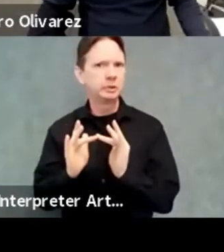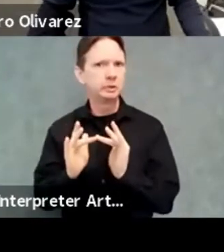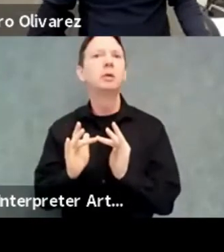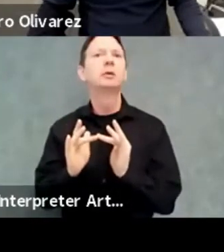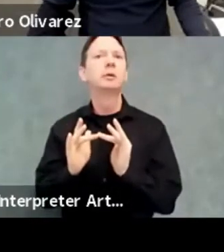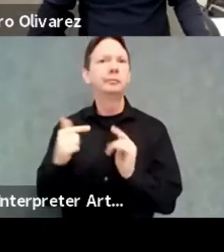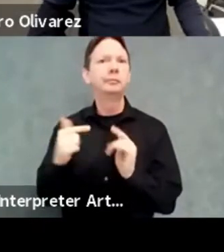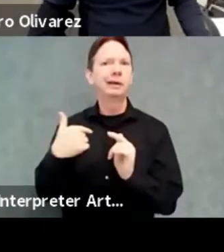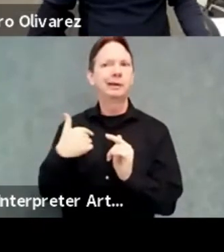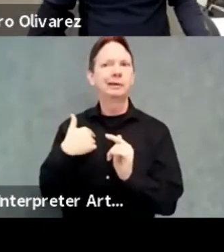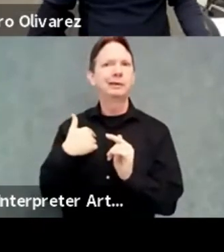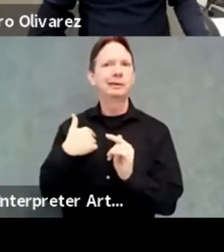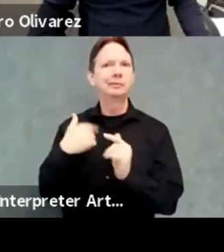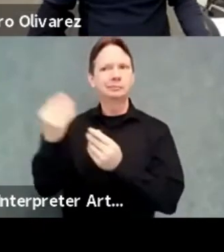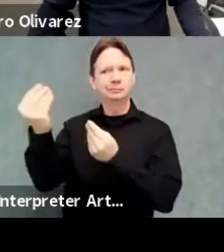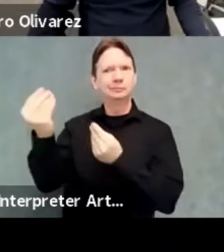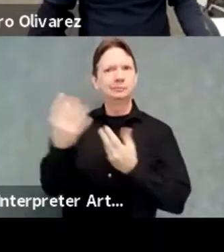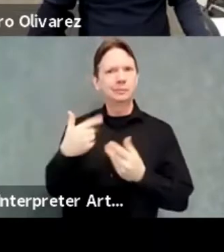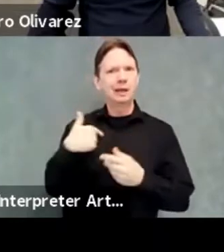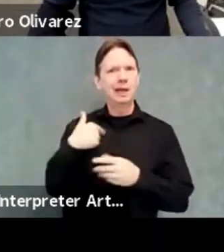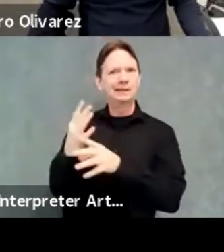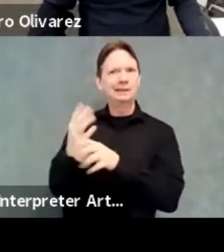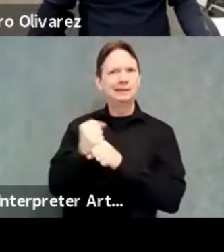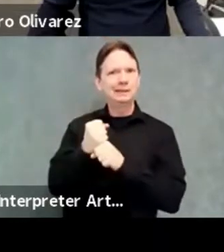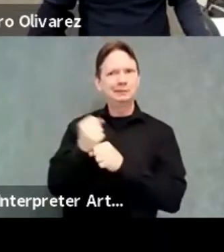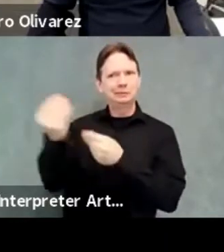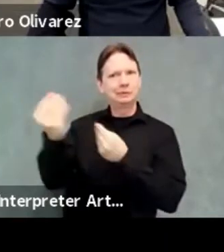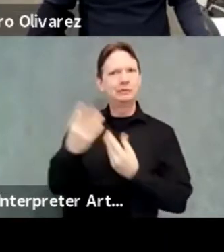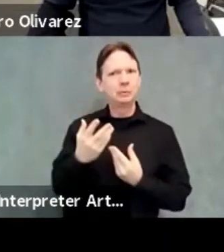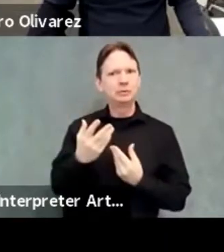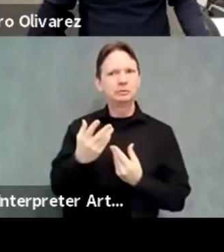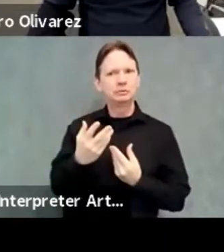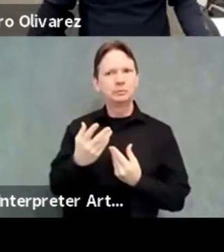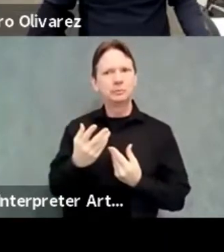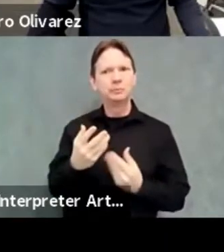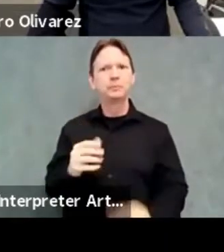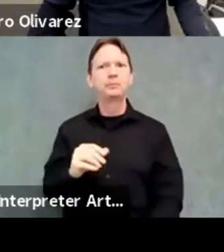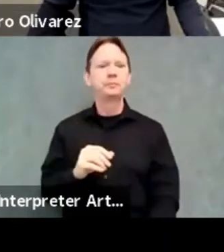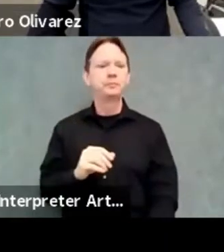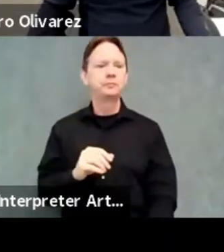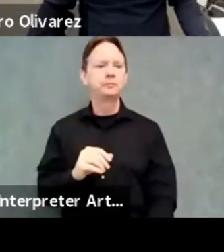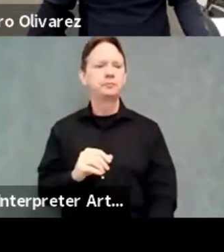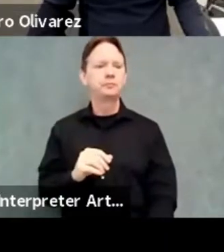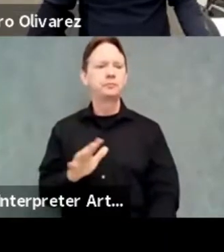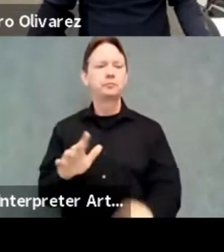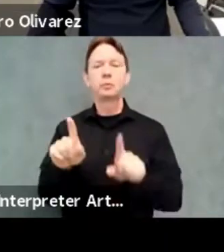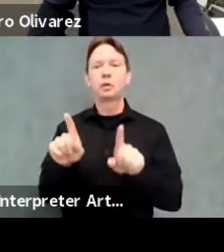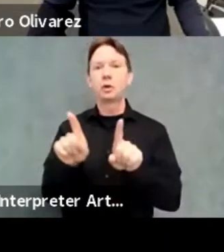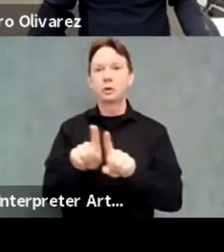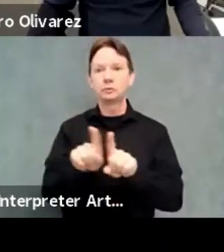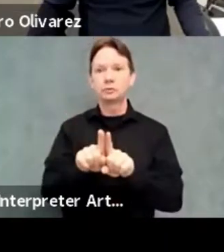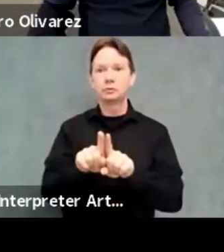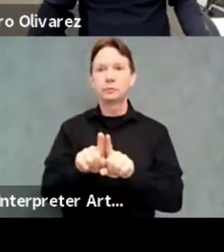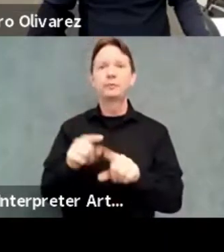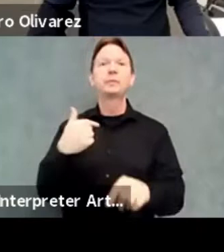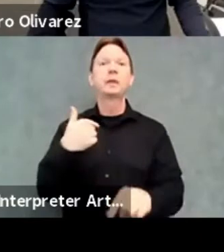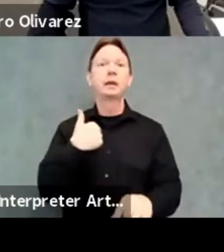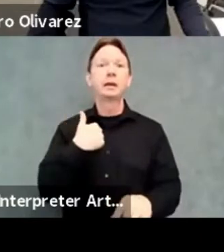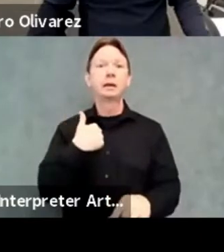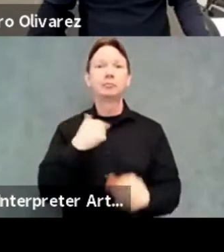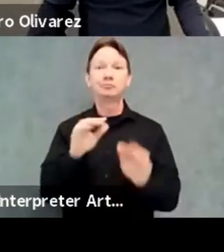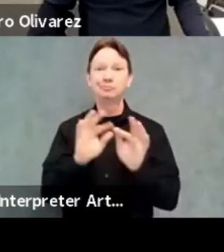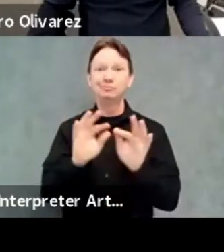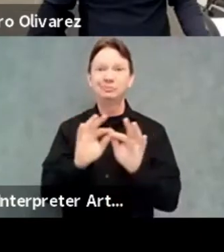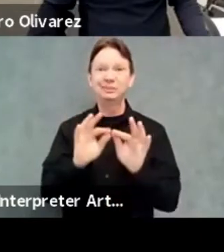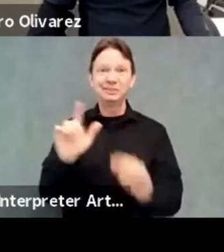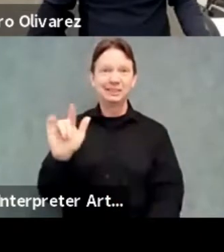to approve those within 24 hours, but typically it's faster than that. I should mention also, when I mentioned the listservs, I actually get a copy of all of your listservs